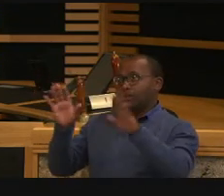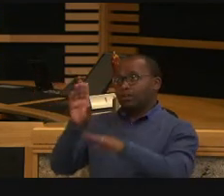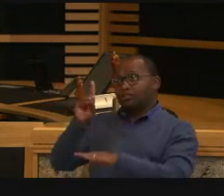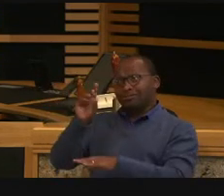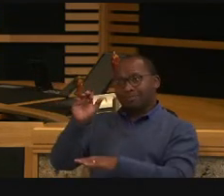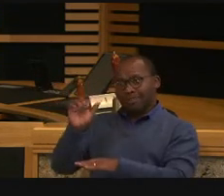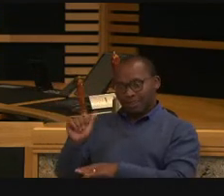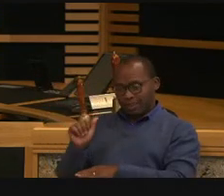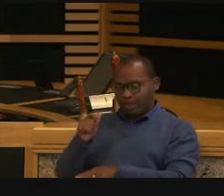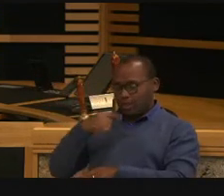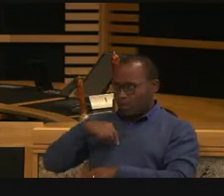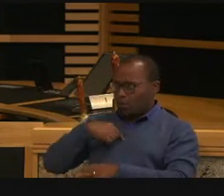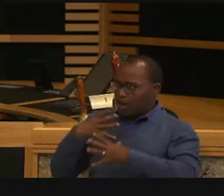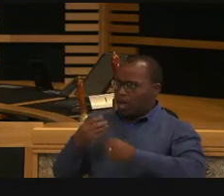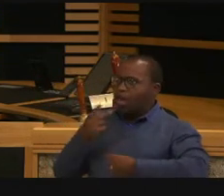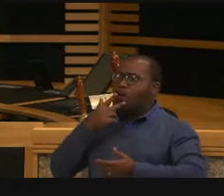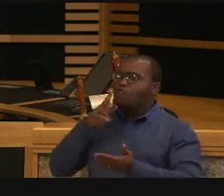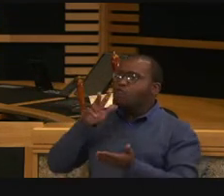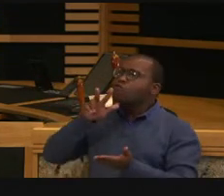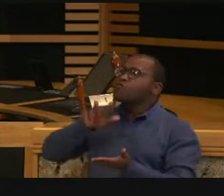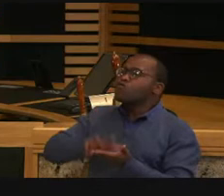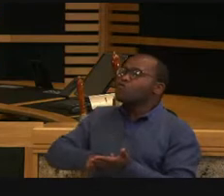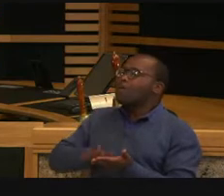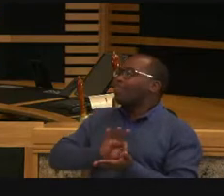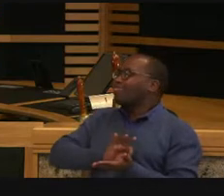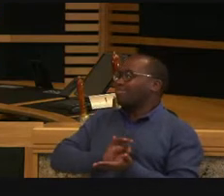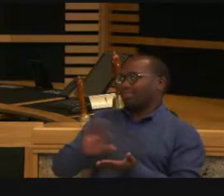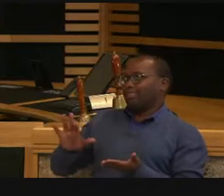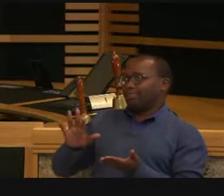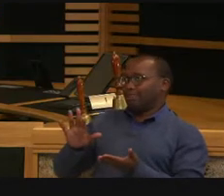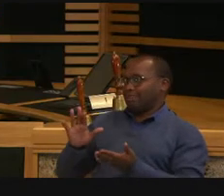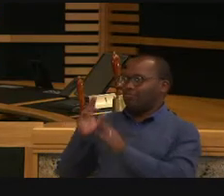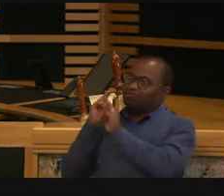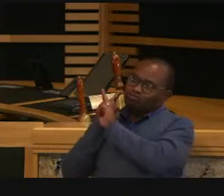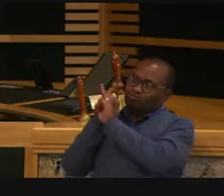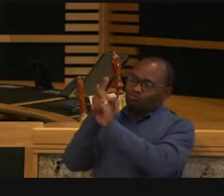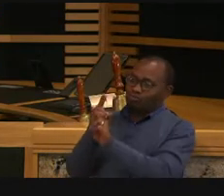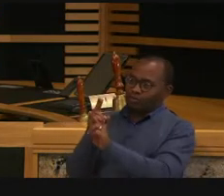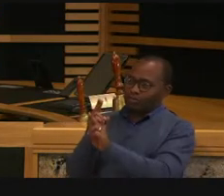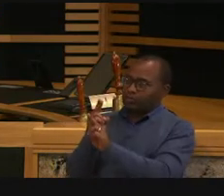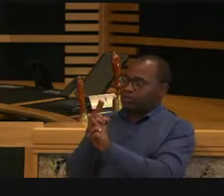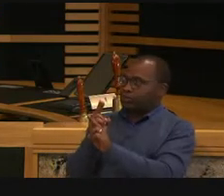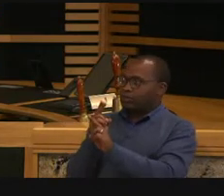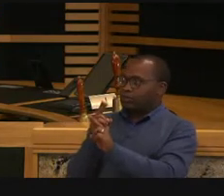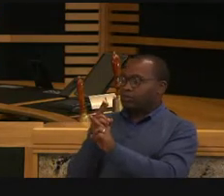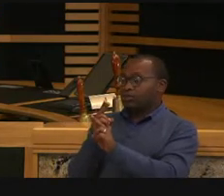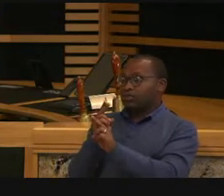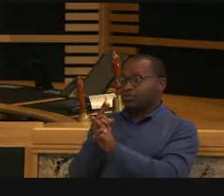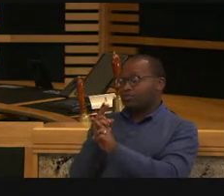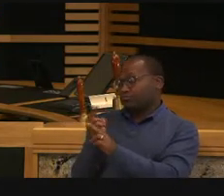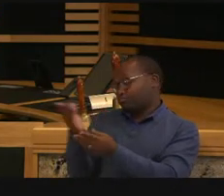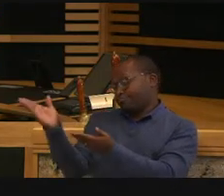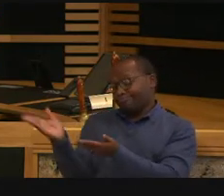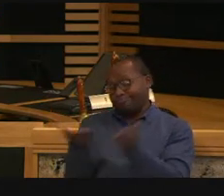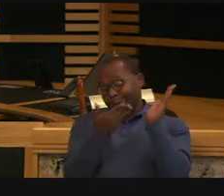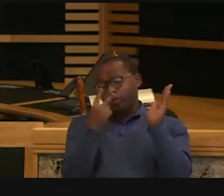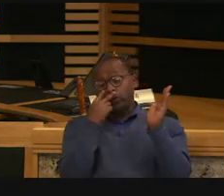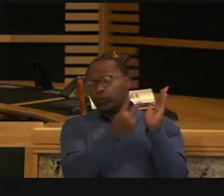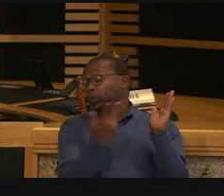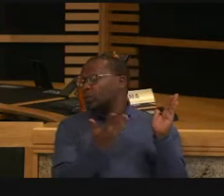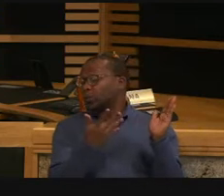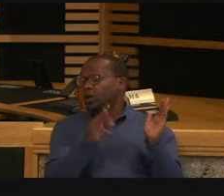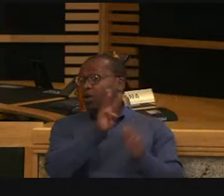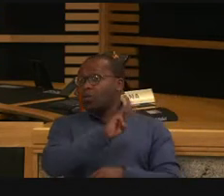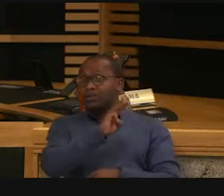a proven track record of innovation and good governance. Let's look at the Western Cape province where the DA governs. They